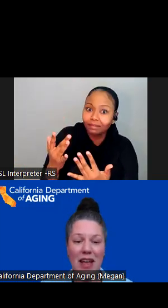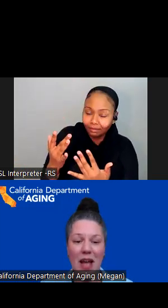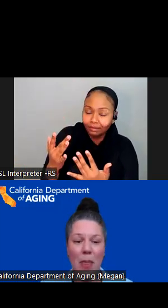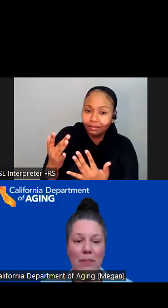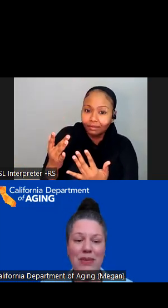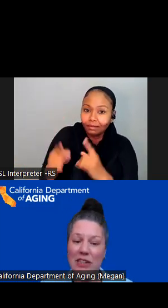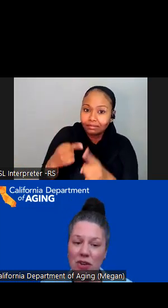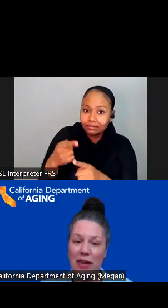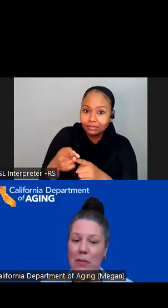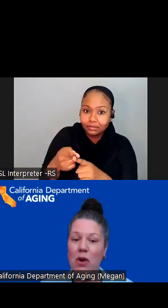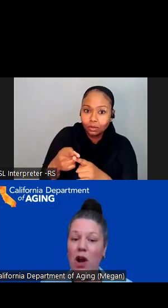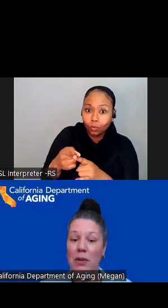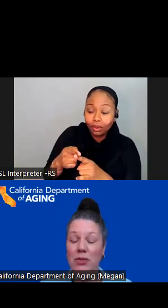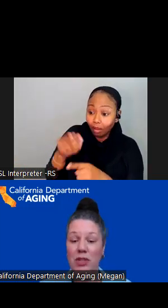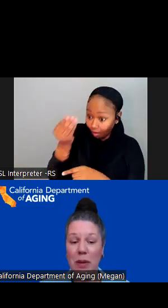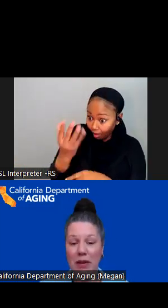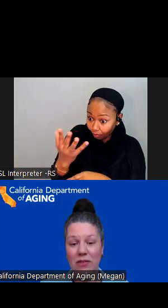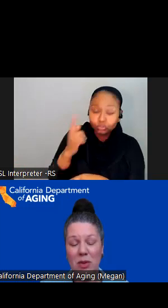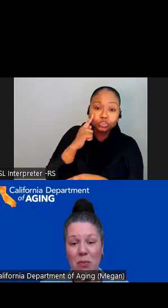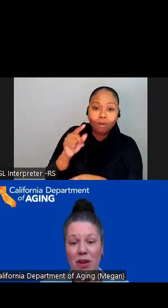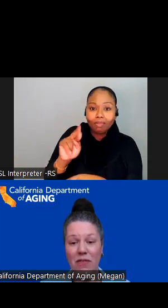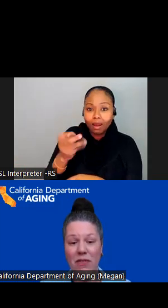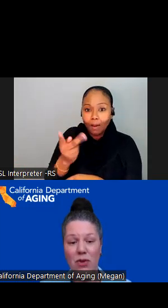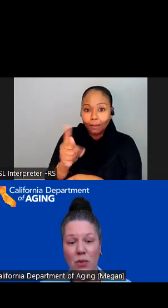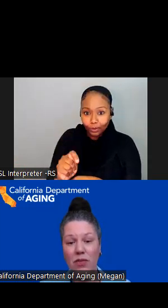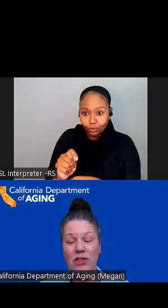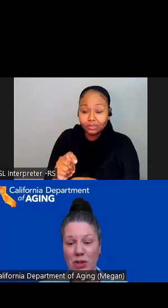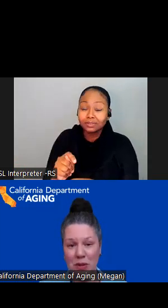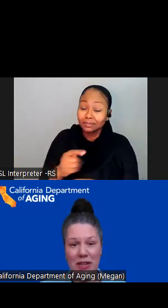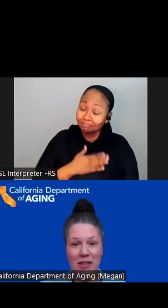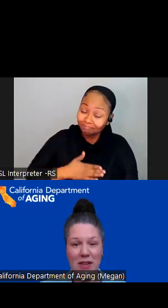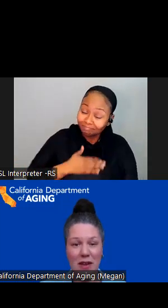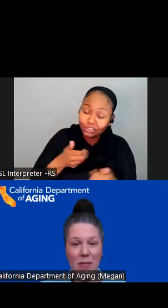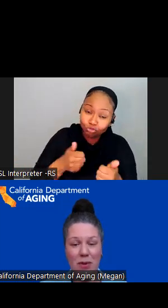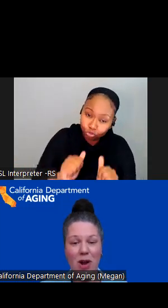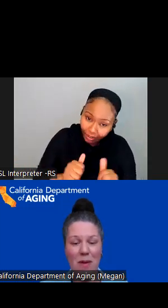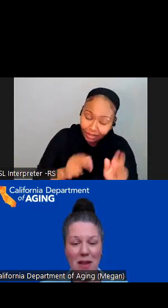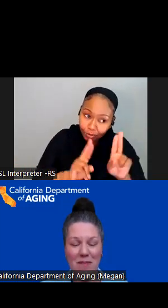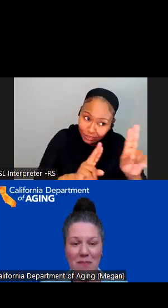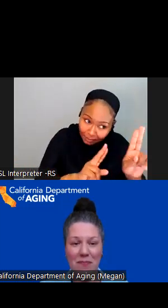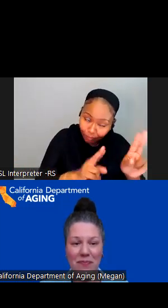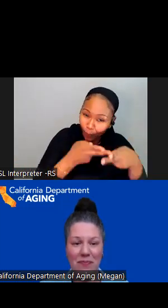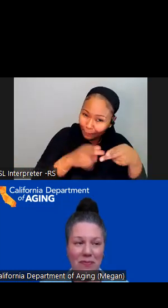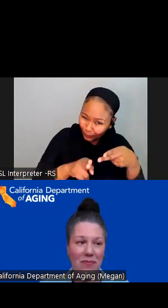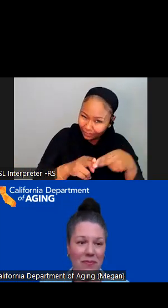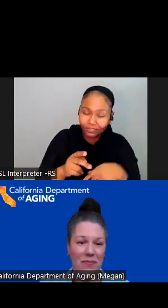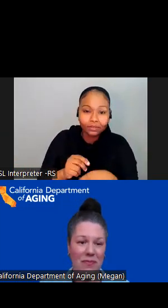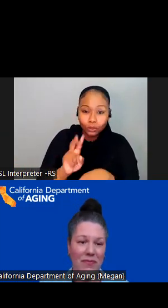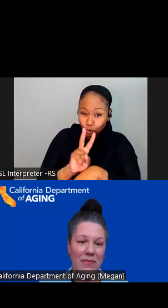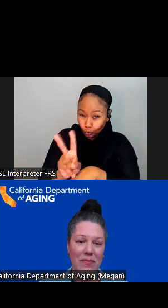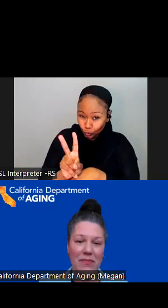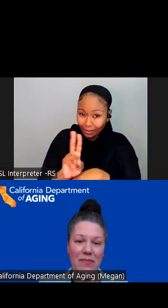mute. And then please try to keep all comments respectful and brief, no more than 2 minutes per comment.